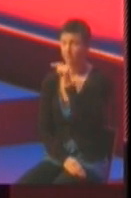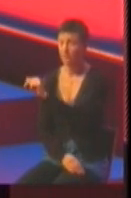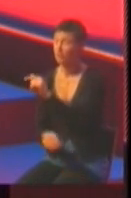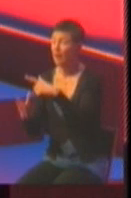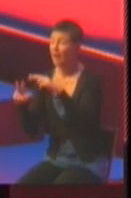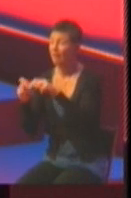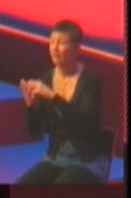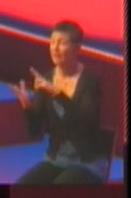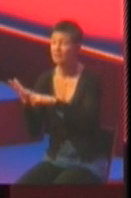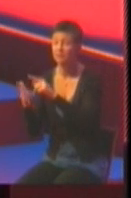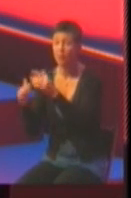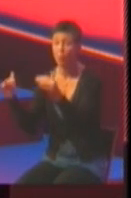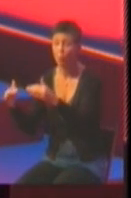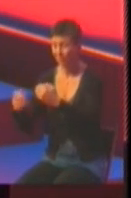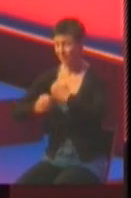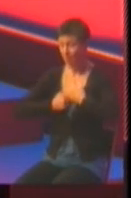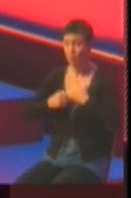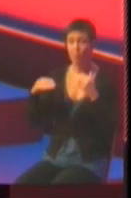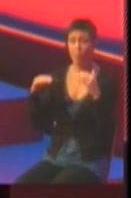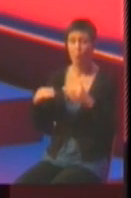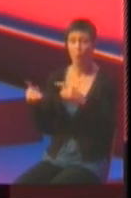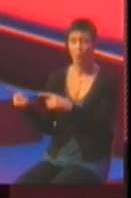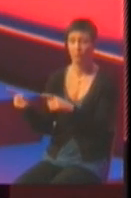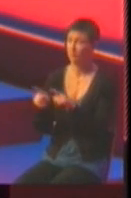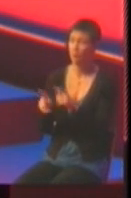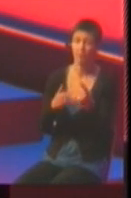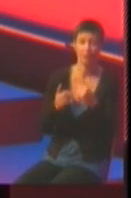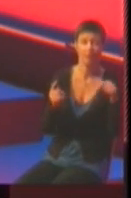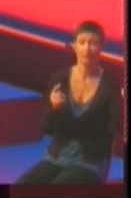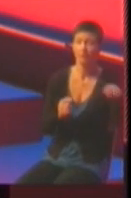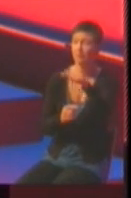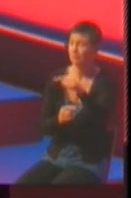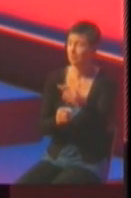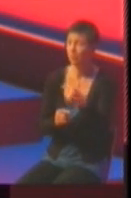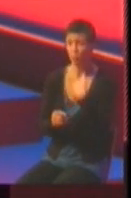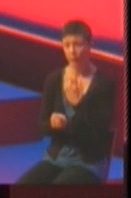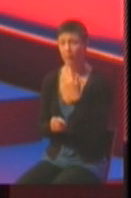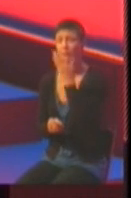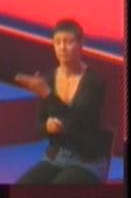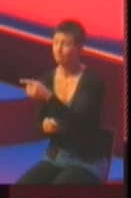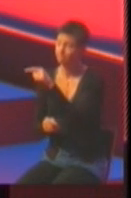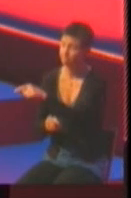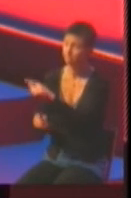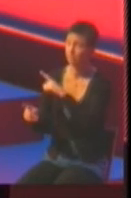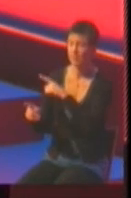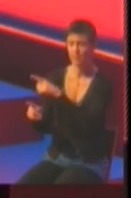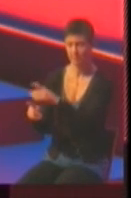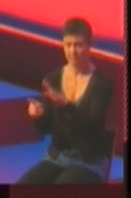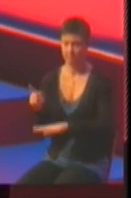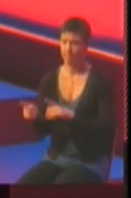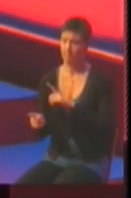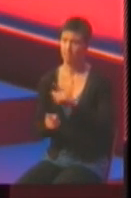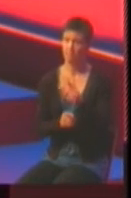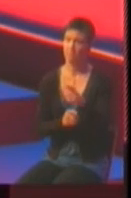our war, alongside the 41 other countries providing troops to the coalition. We are there as a